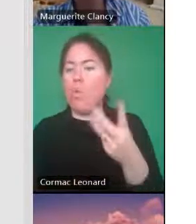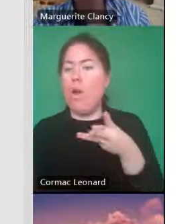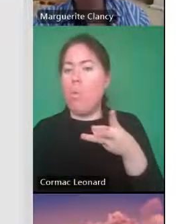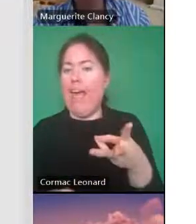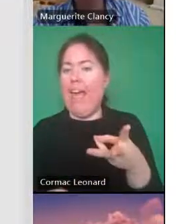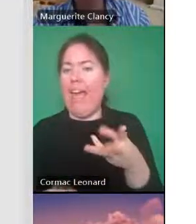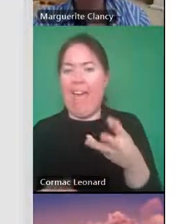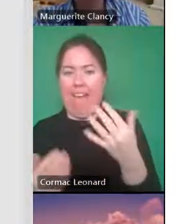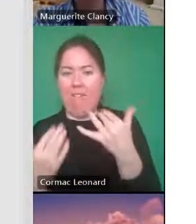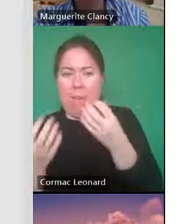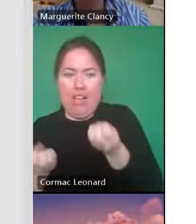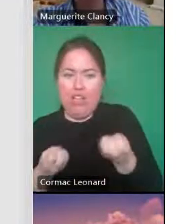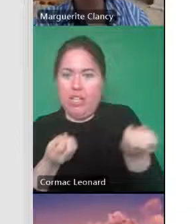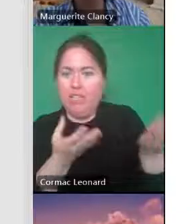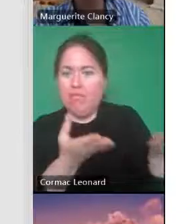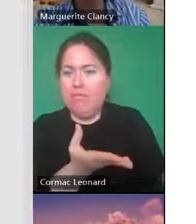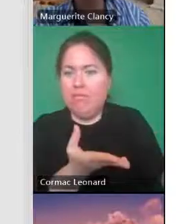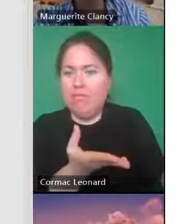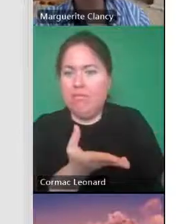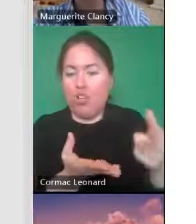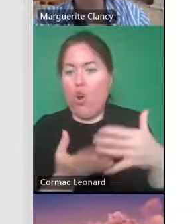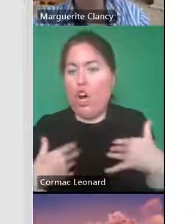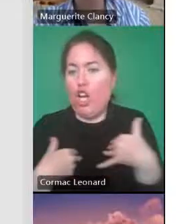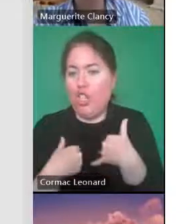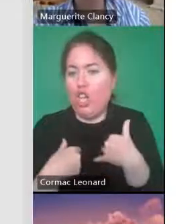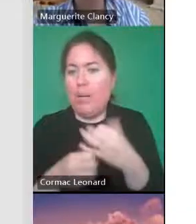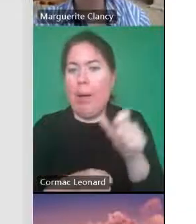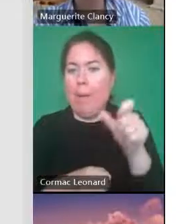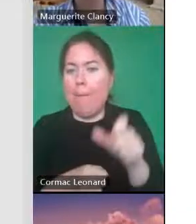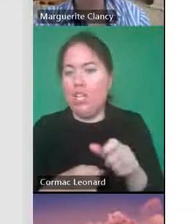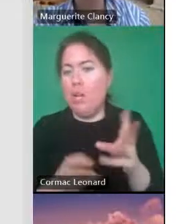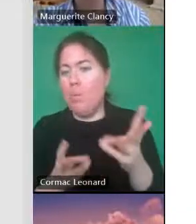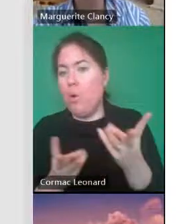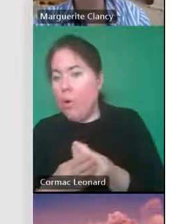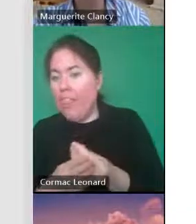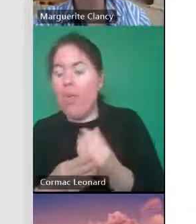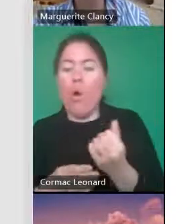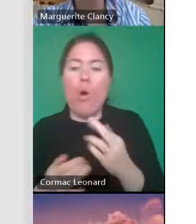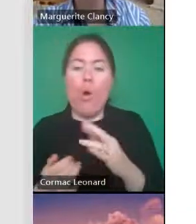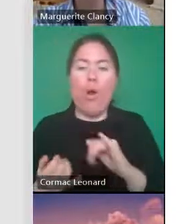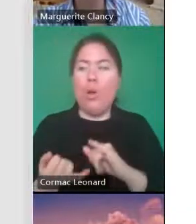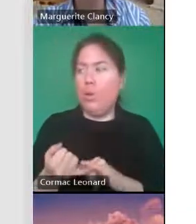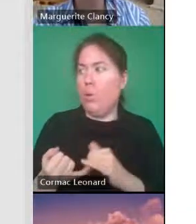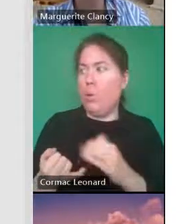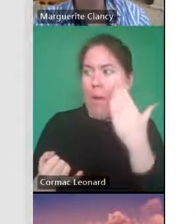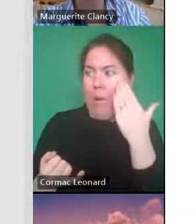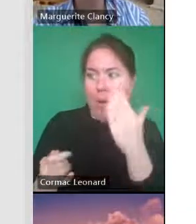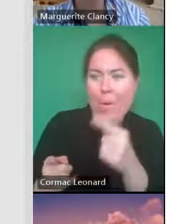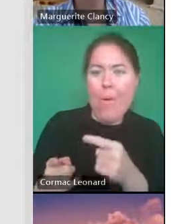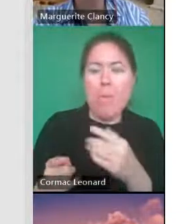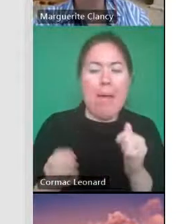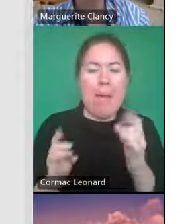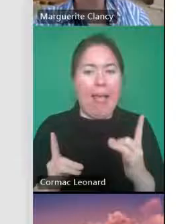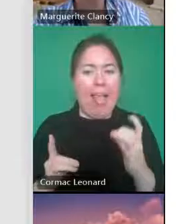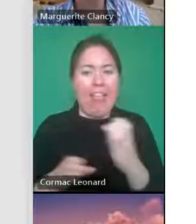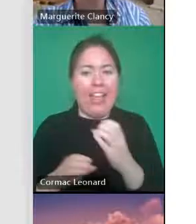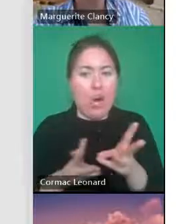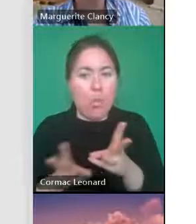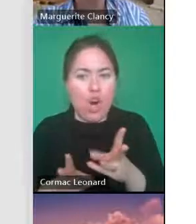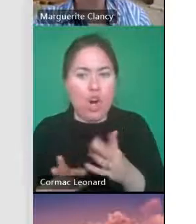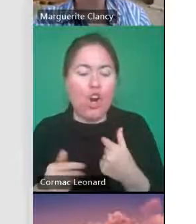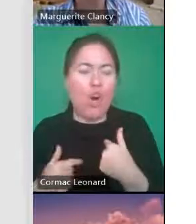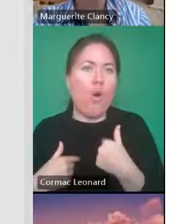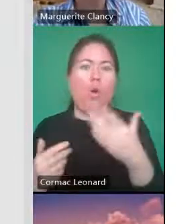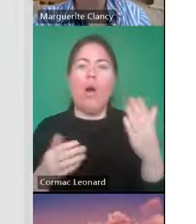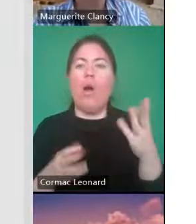concerned about a person that you work with, a person you engage with. You could be a healthcare worker, you could be